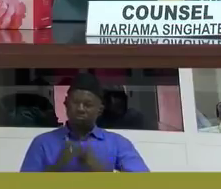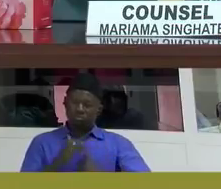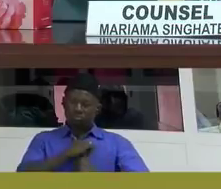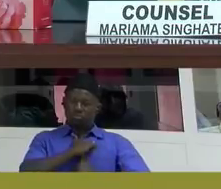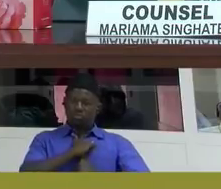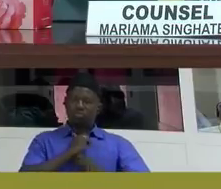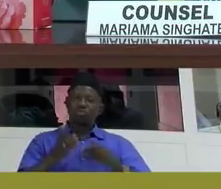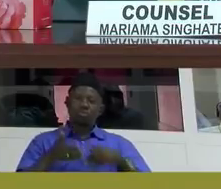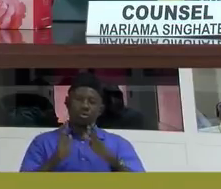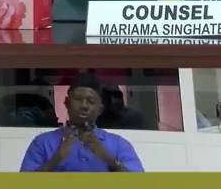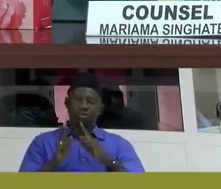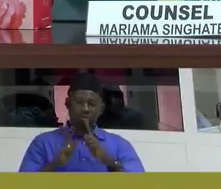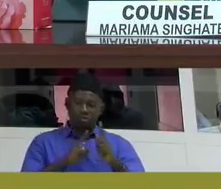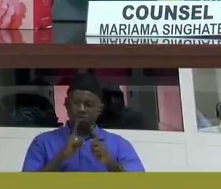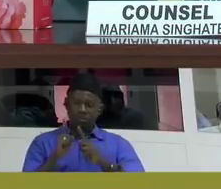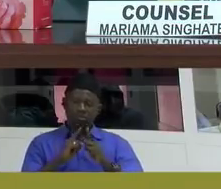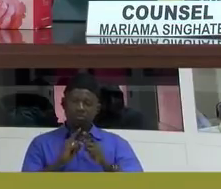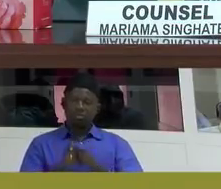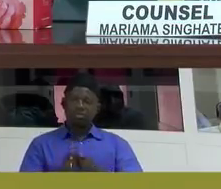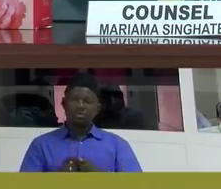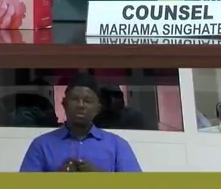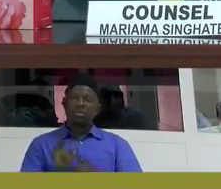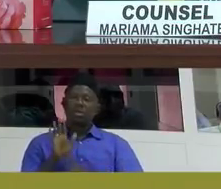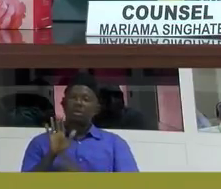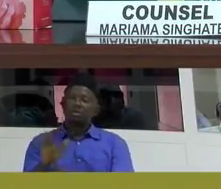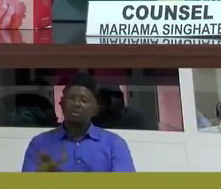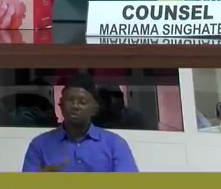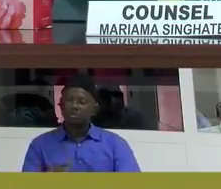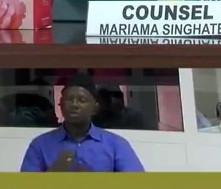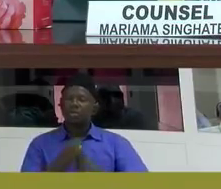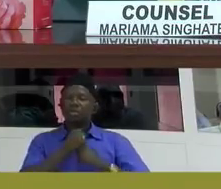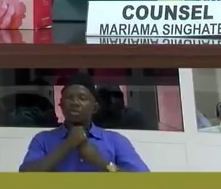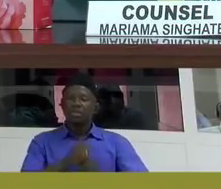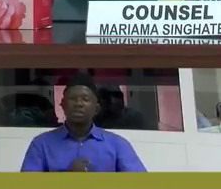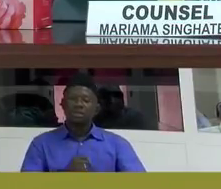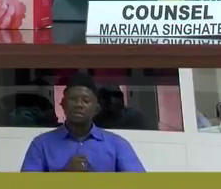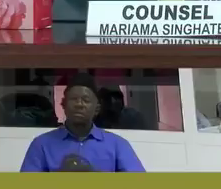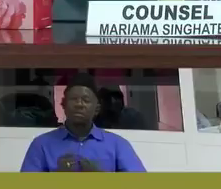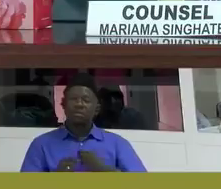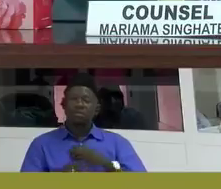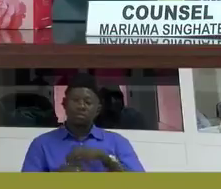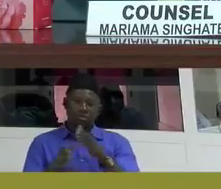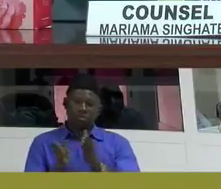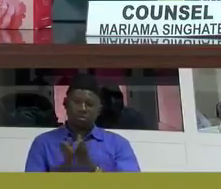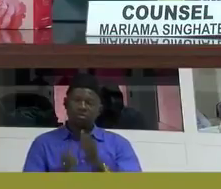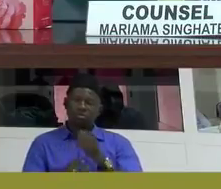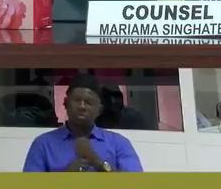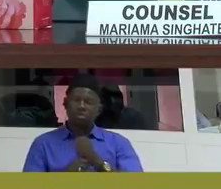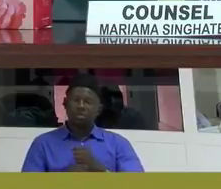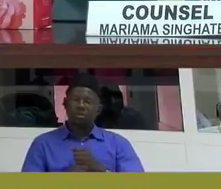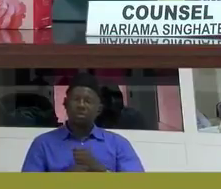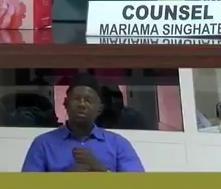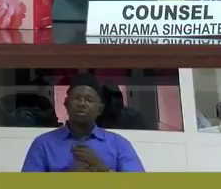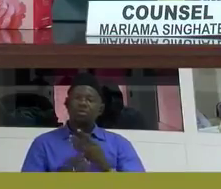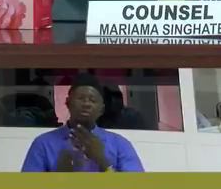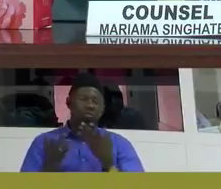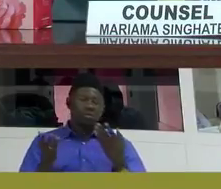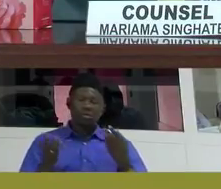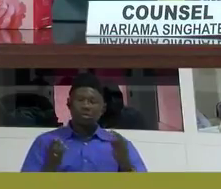The Christian groups made various representations to President Jammeh.